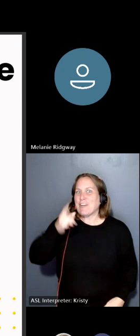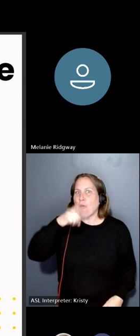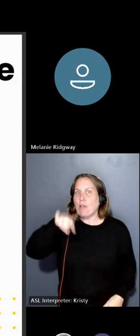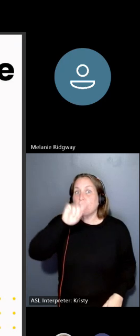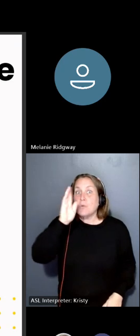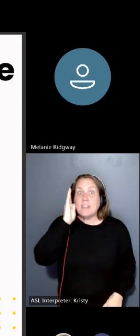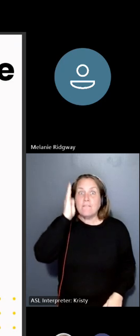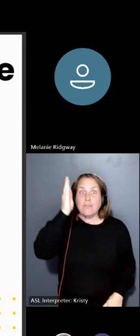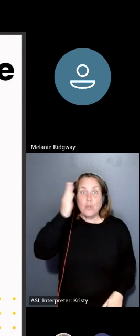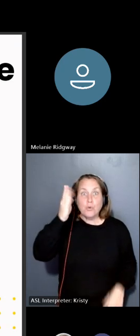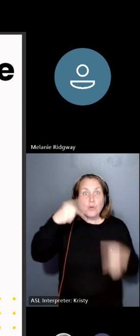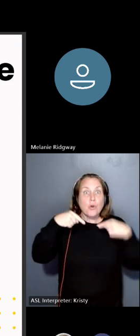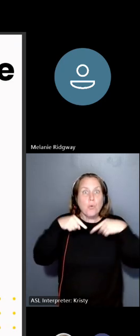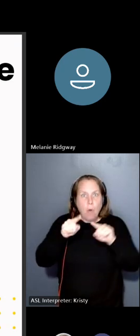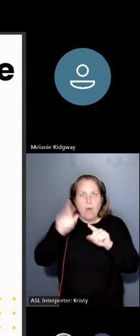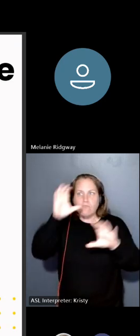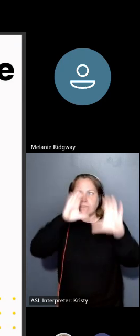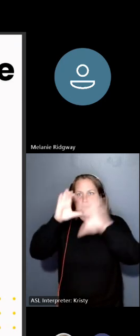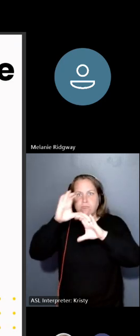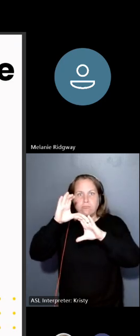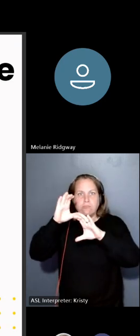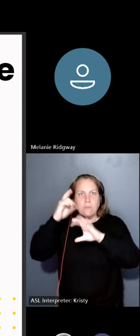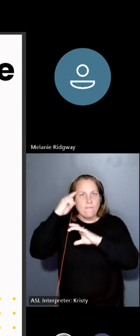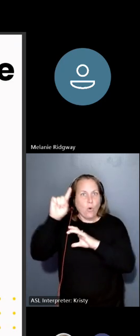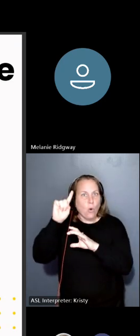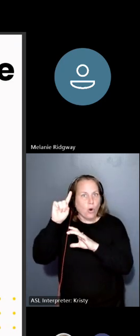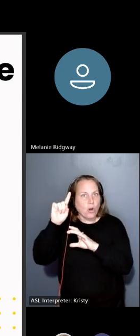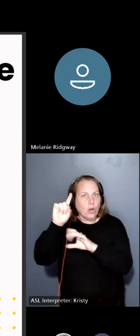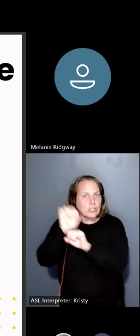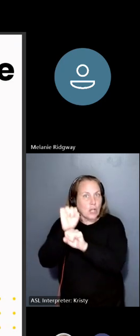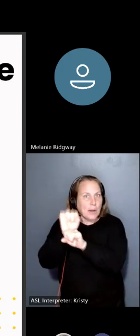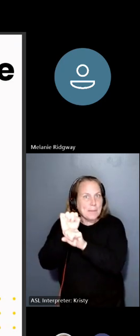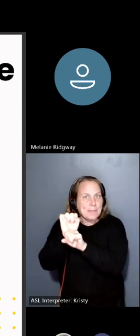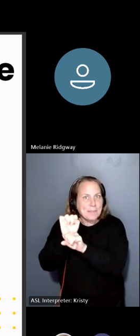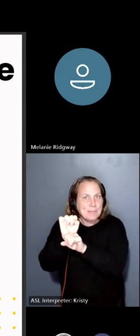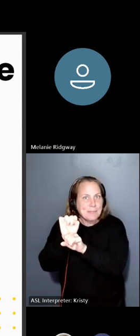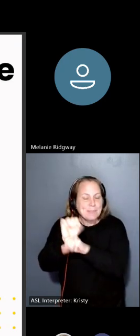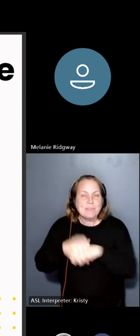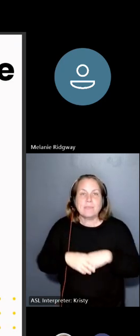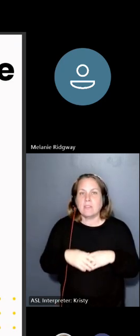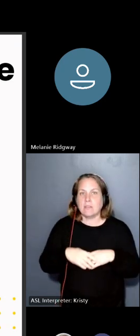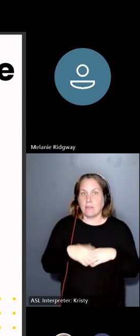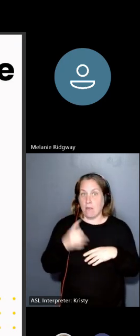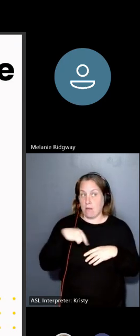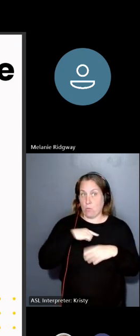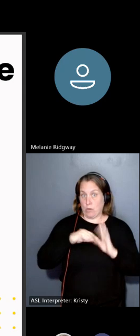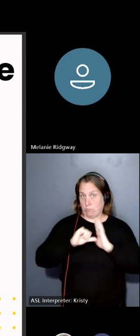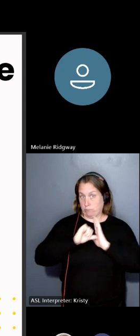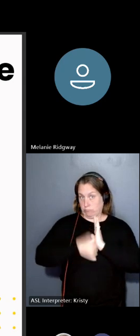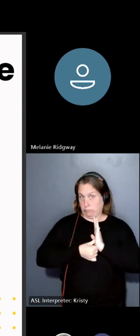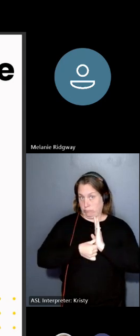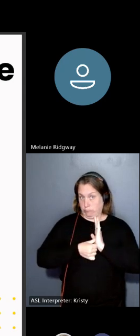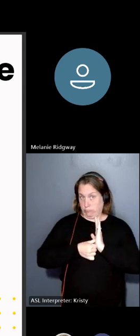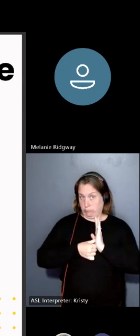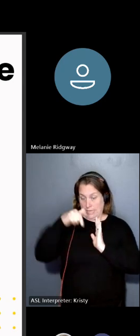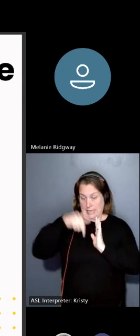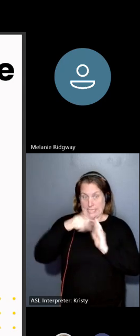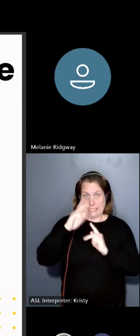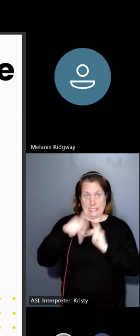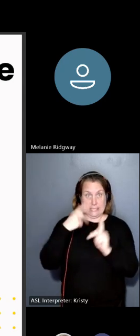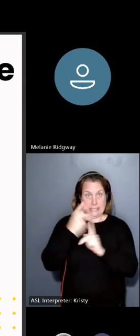and your life. Why are we emphasizing these skills is